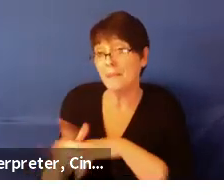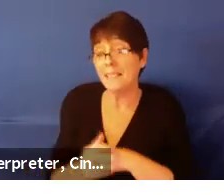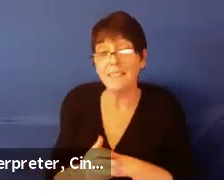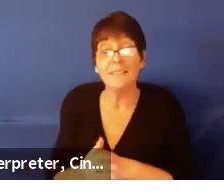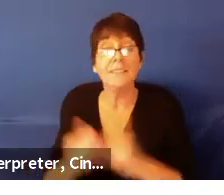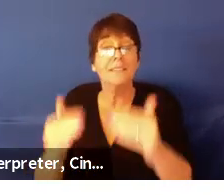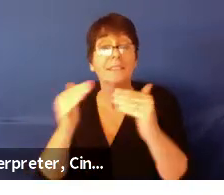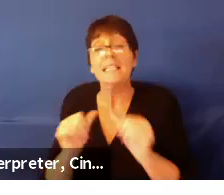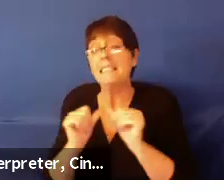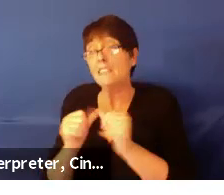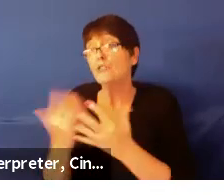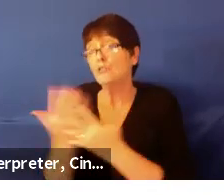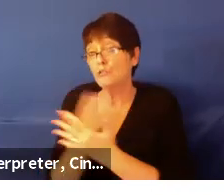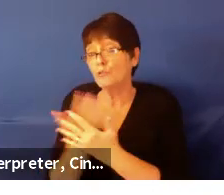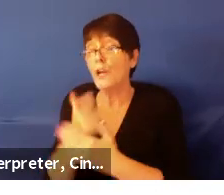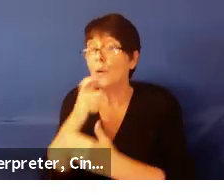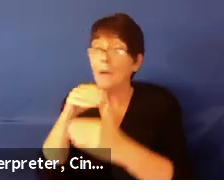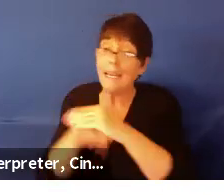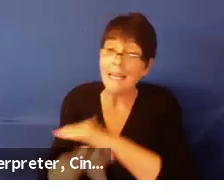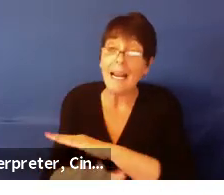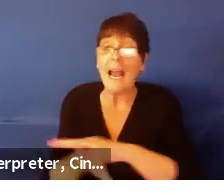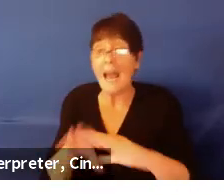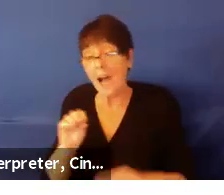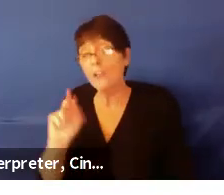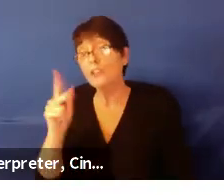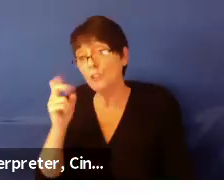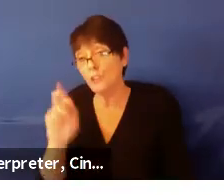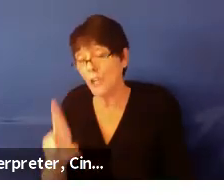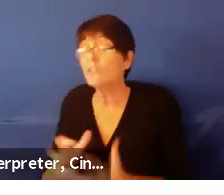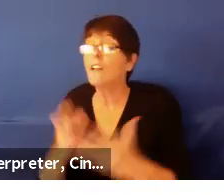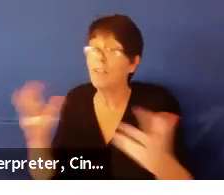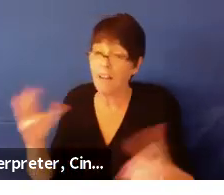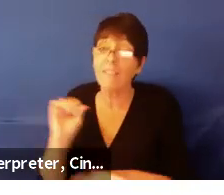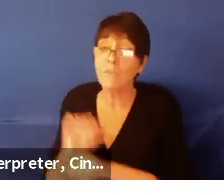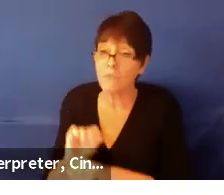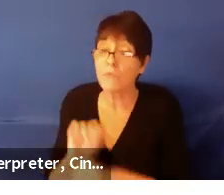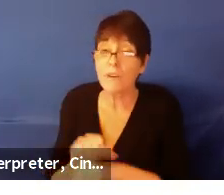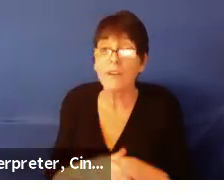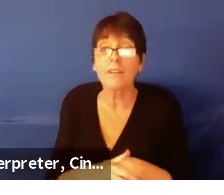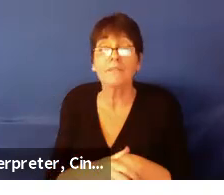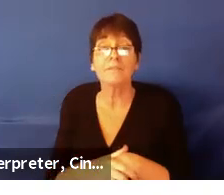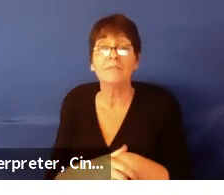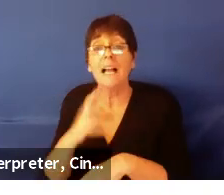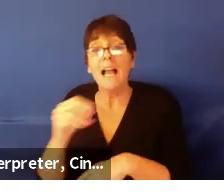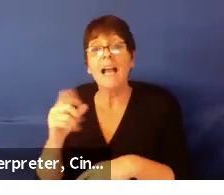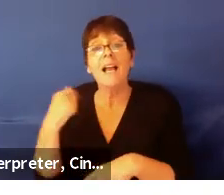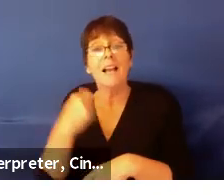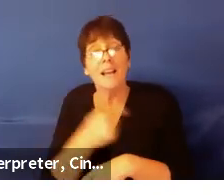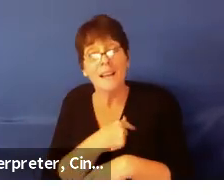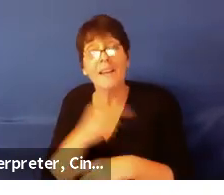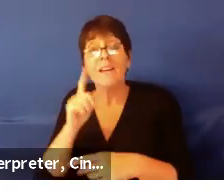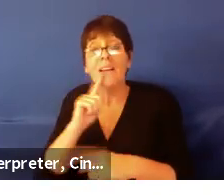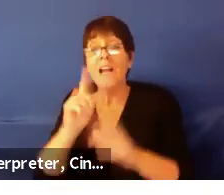Continual screening of those coming in and out of the shelter is labor intensive and intrusive, and weather certainly could